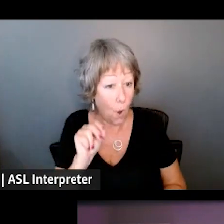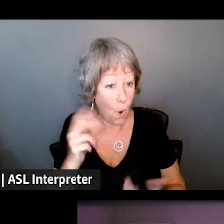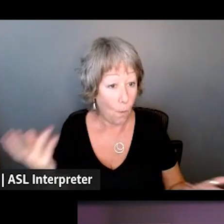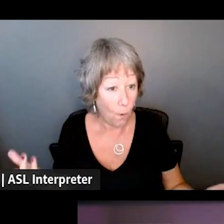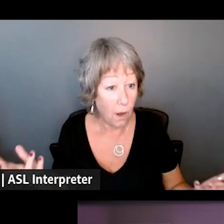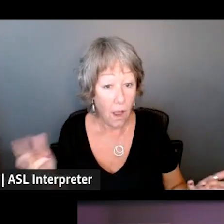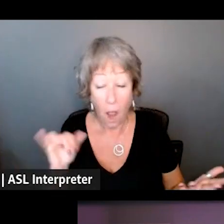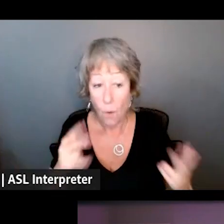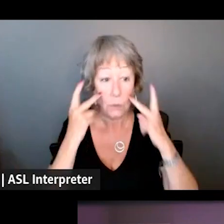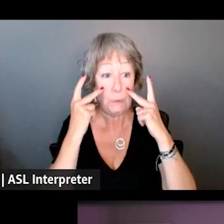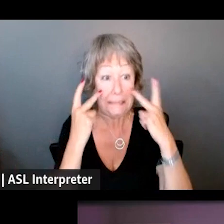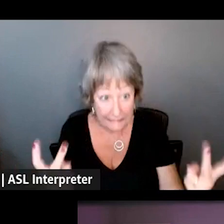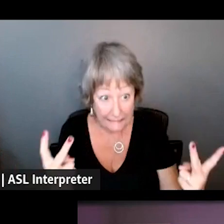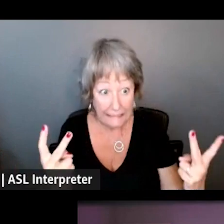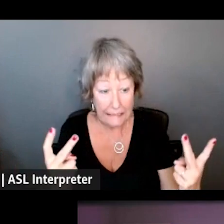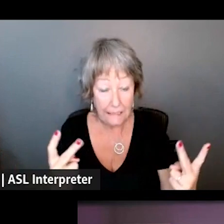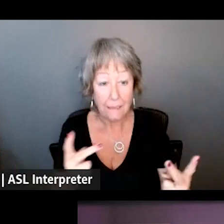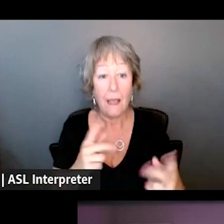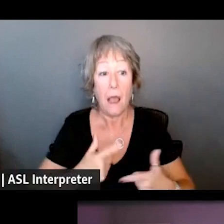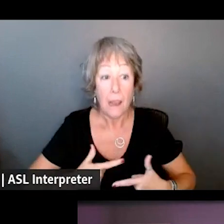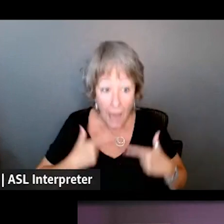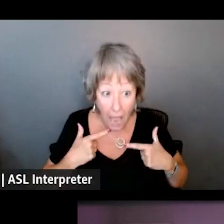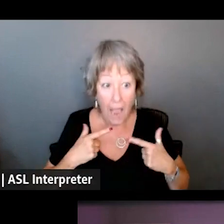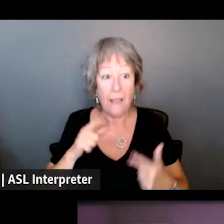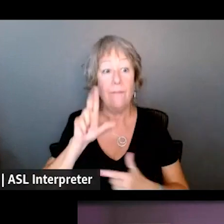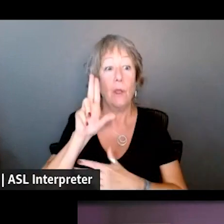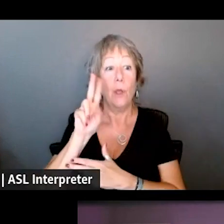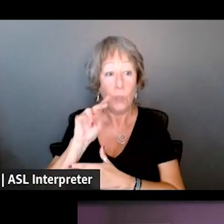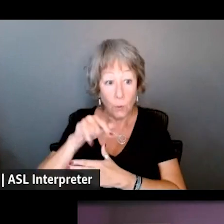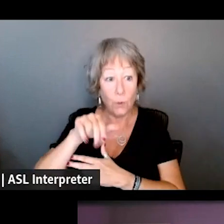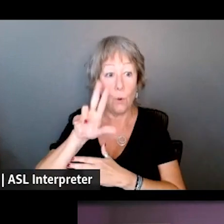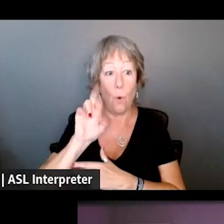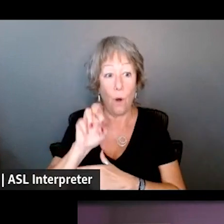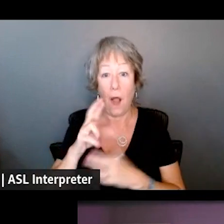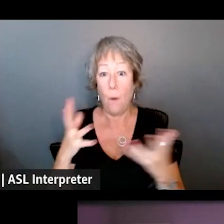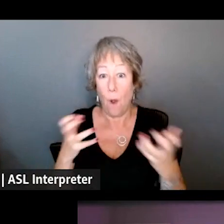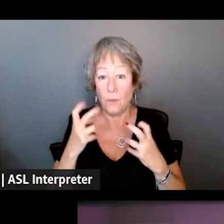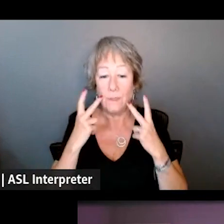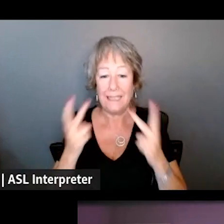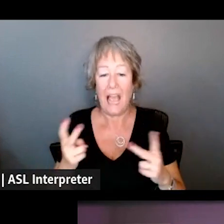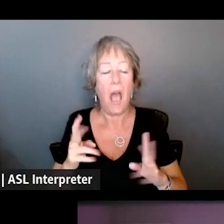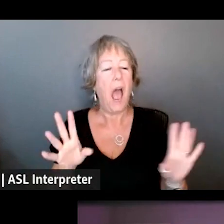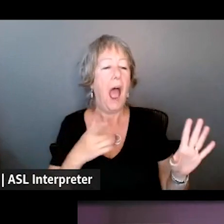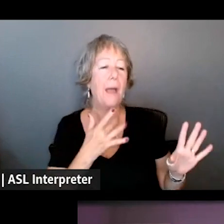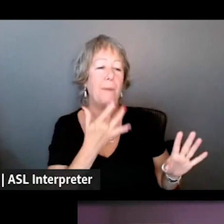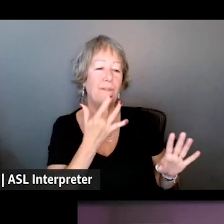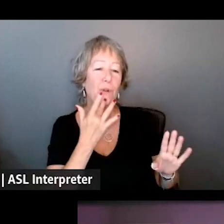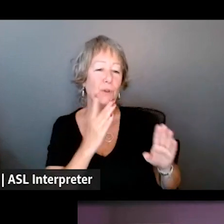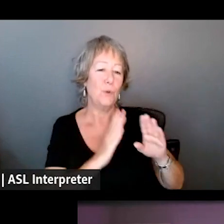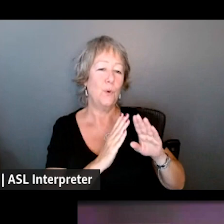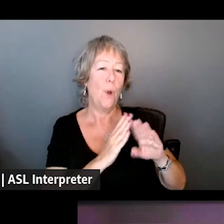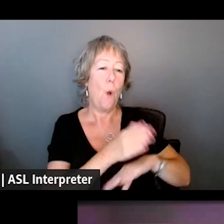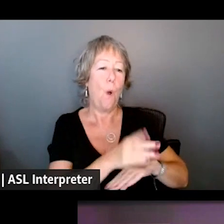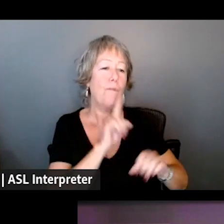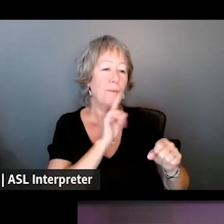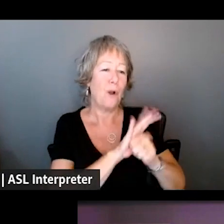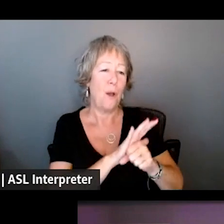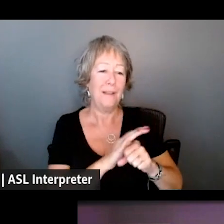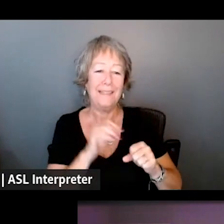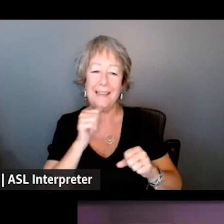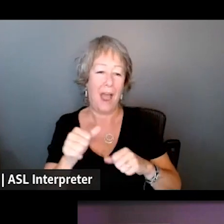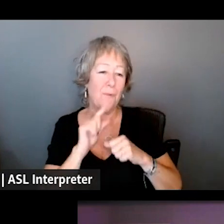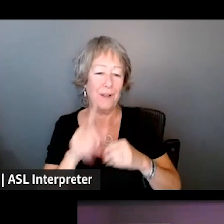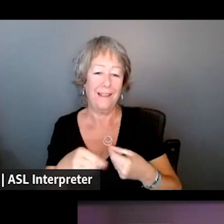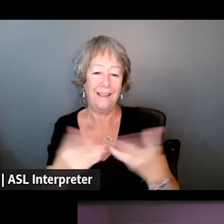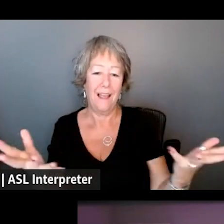I want to see a live. I want to see a unicorn. I like to over promise, over under deliver. Also, for whatever reason, I have like a ton